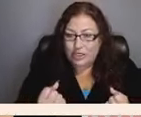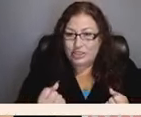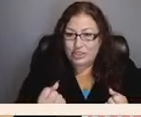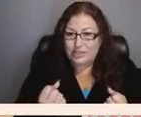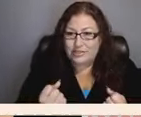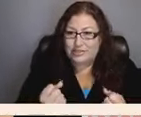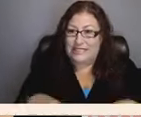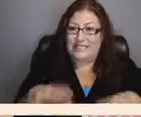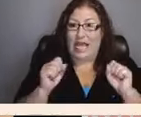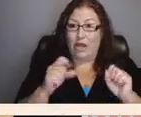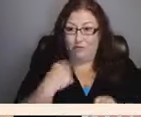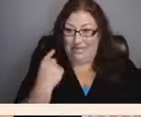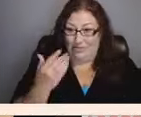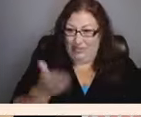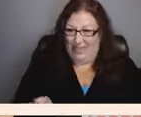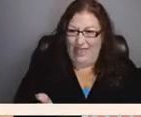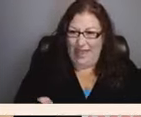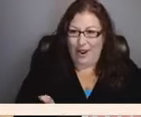was there.